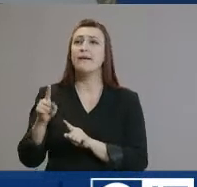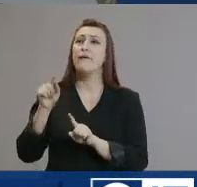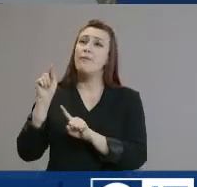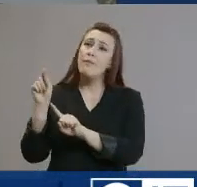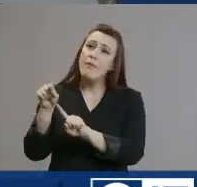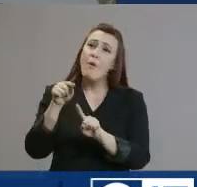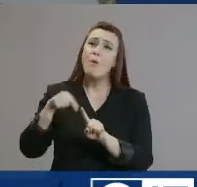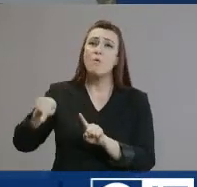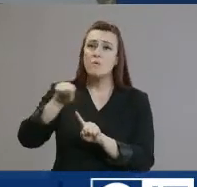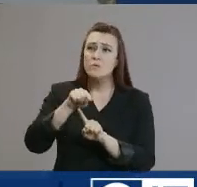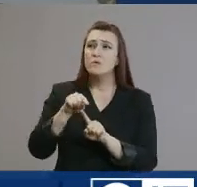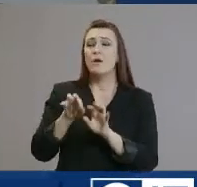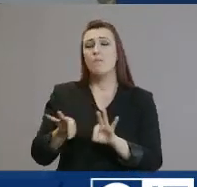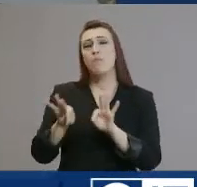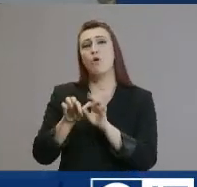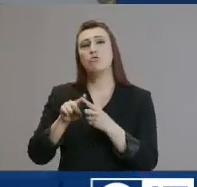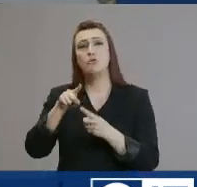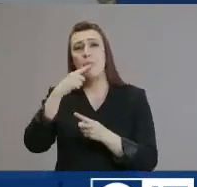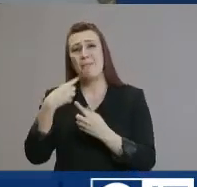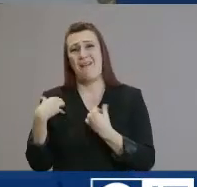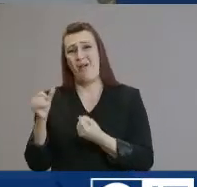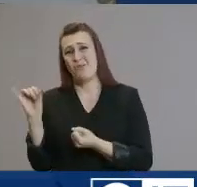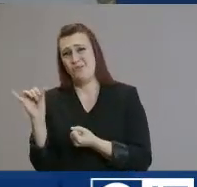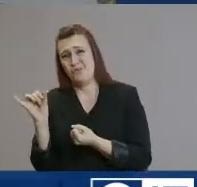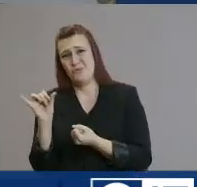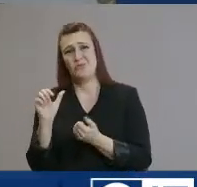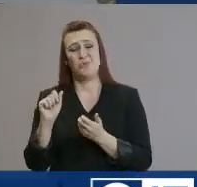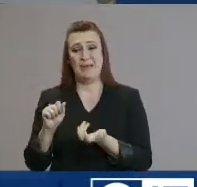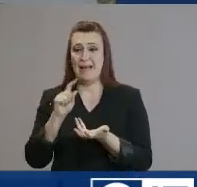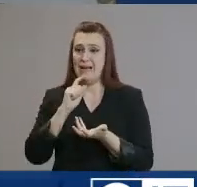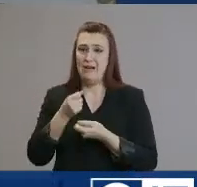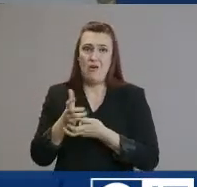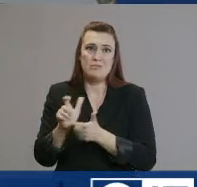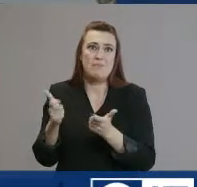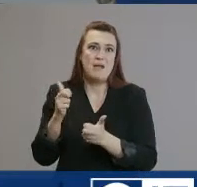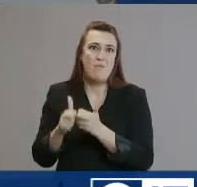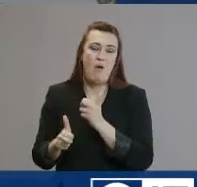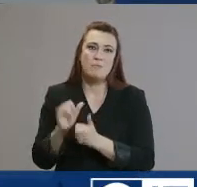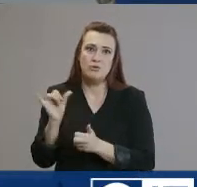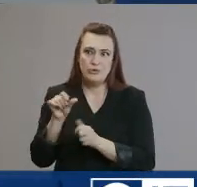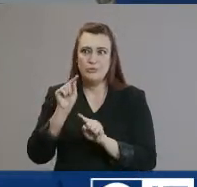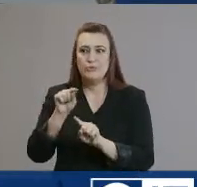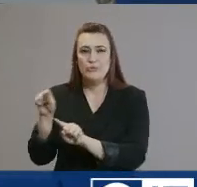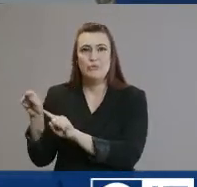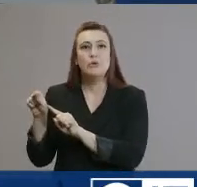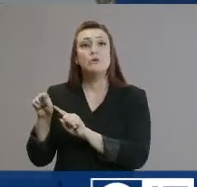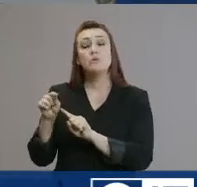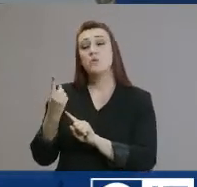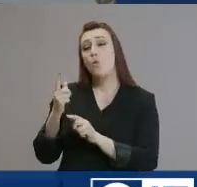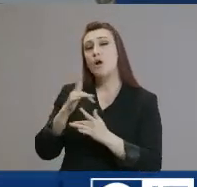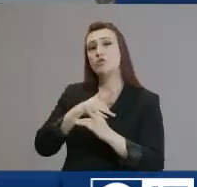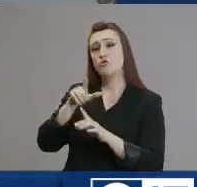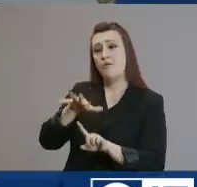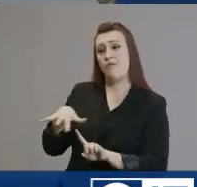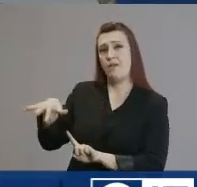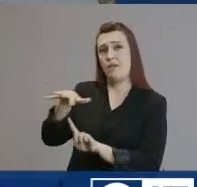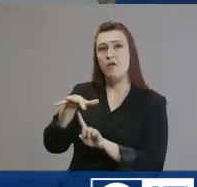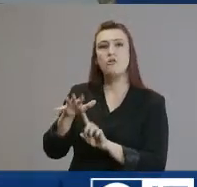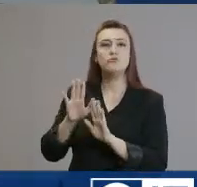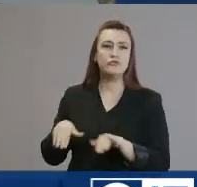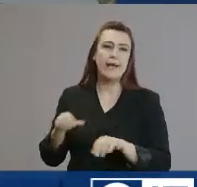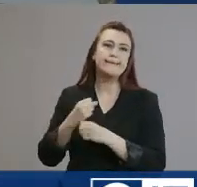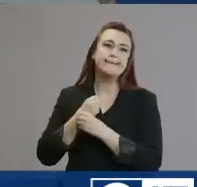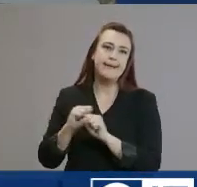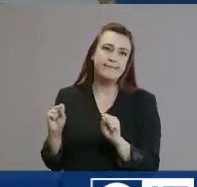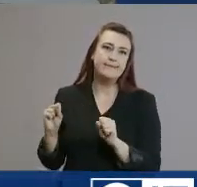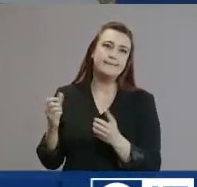health effects and consequences. So one of the concerns is child safety. We want to make sure that those children